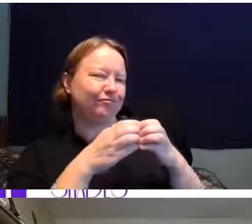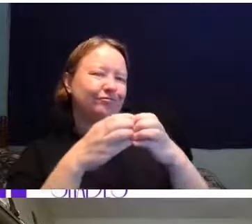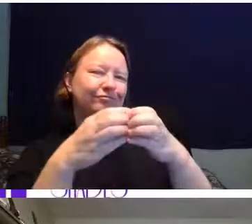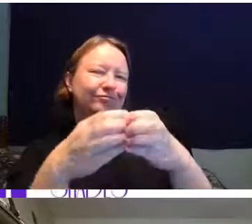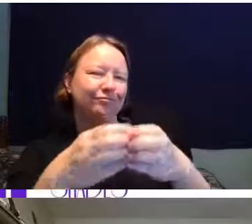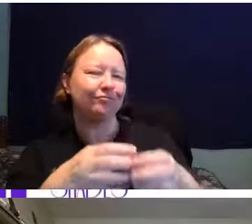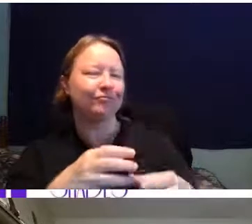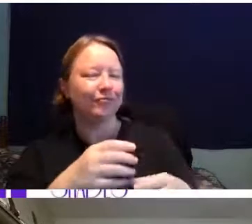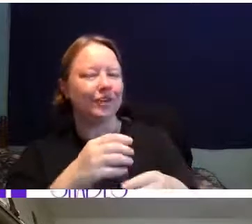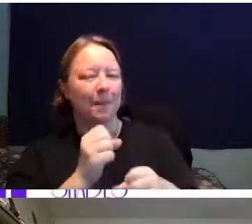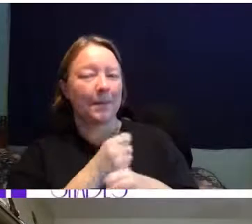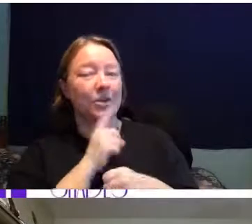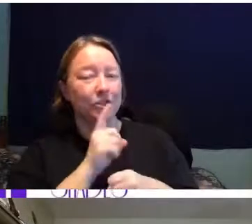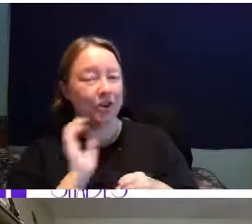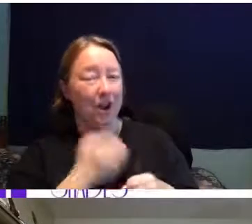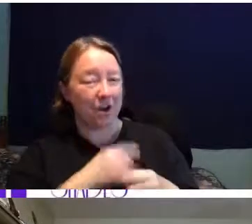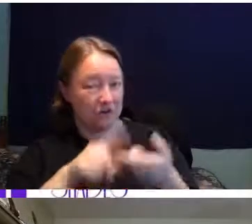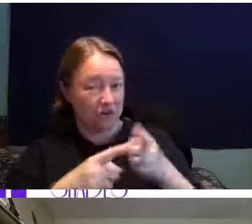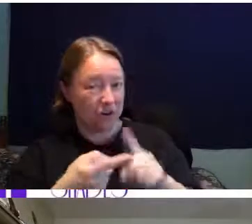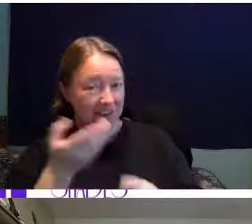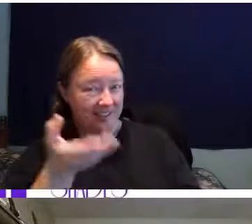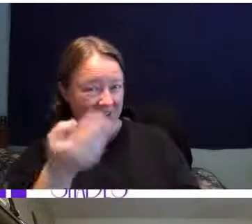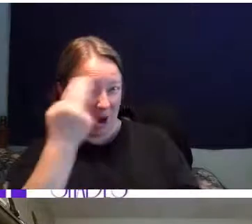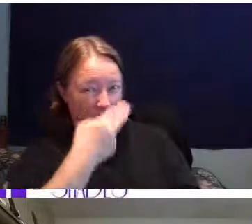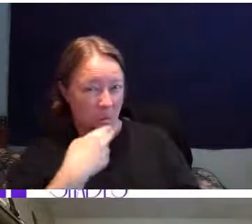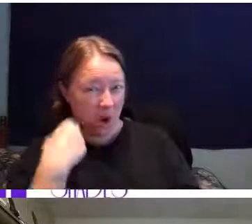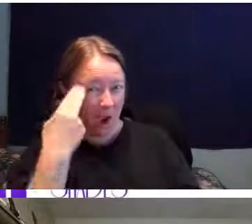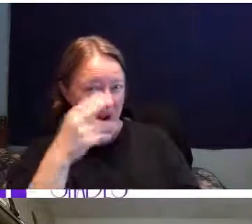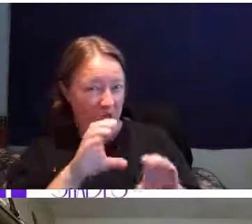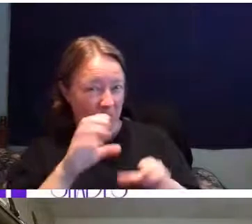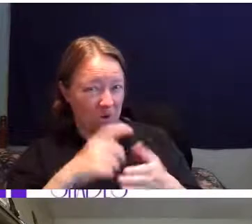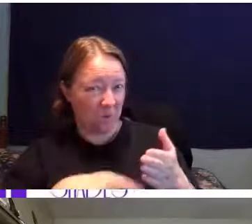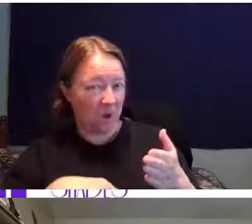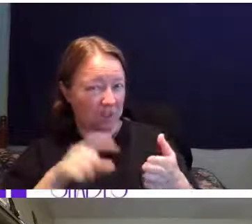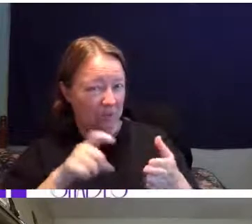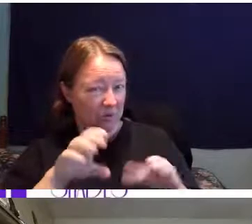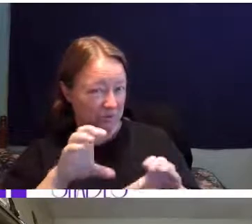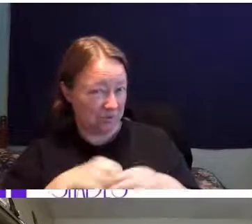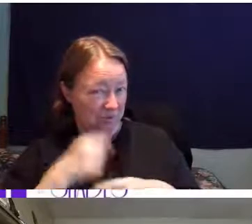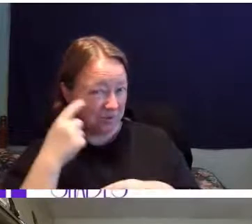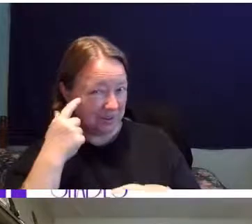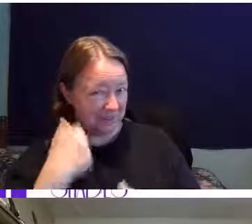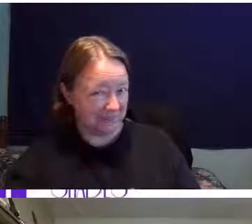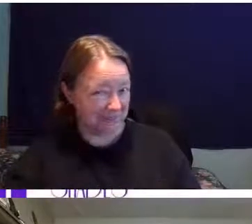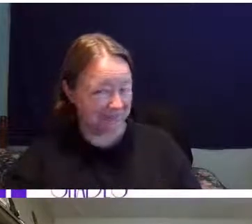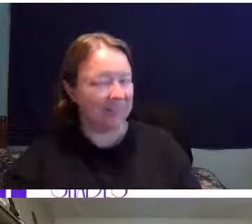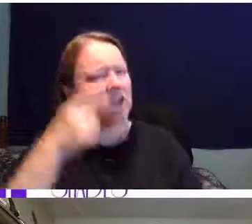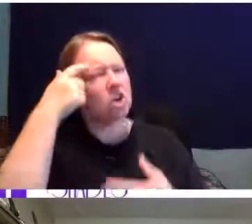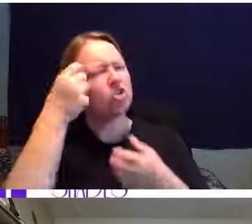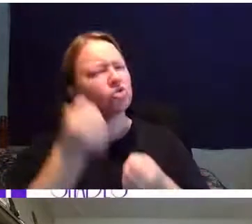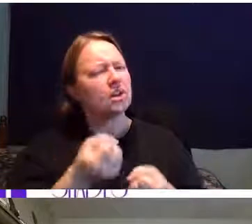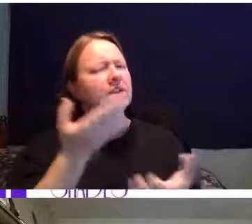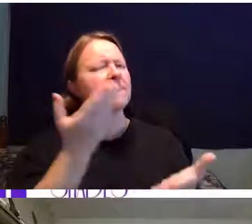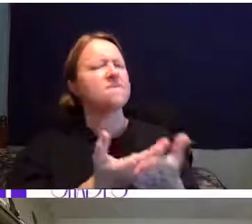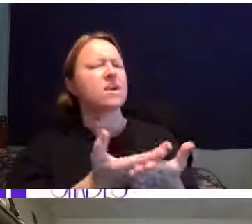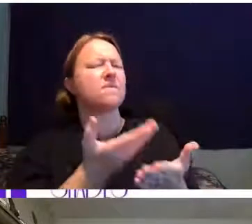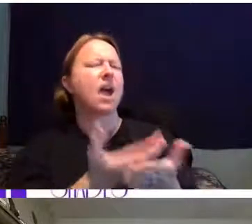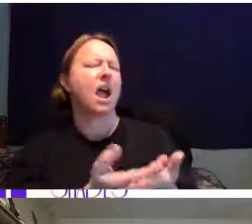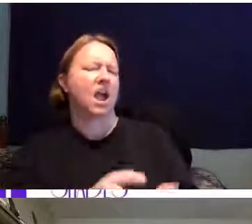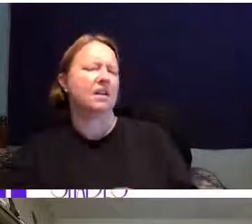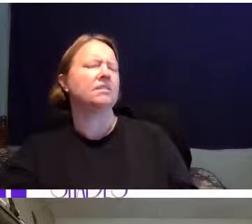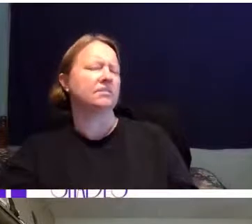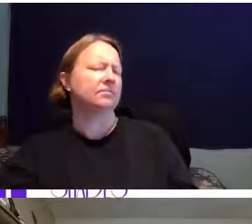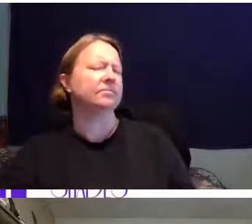make sure our friends in Hawaii are doing what we really think they're doing. Yeah. Trust and verify. Trust and